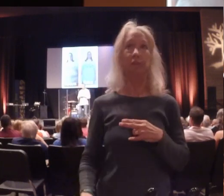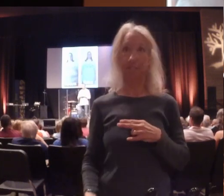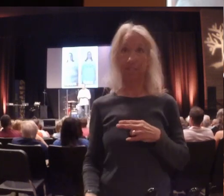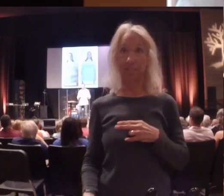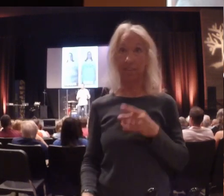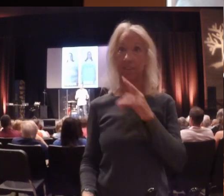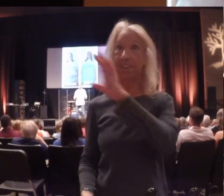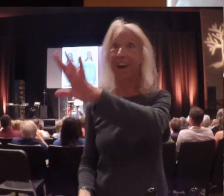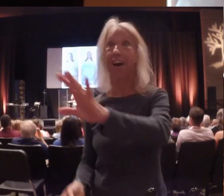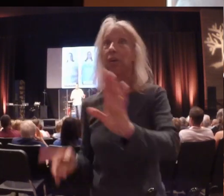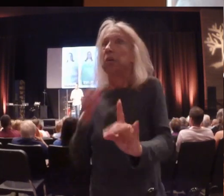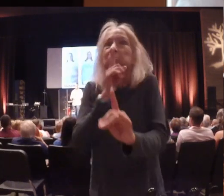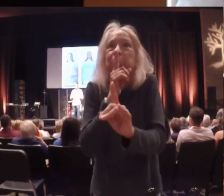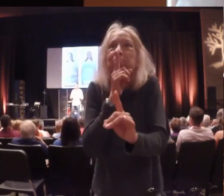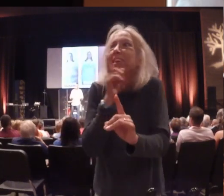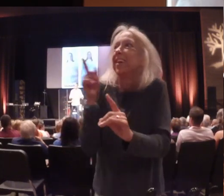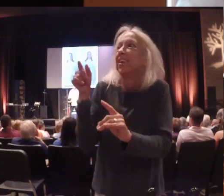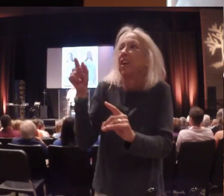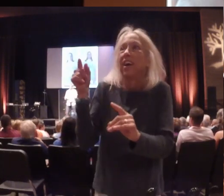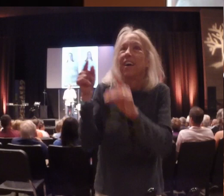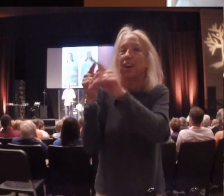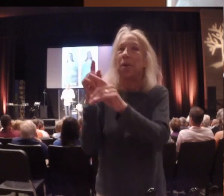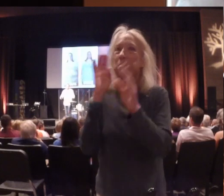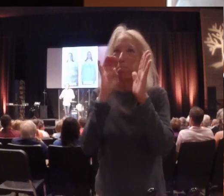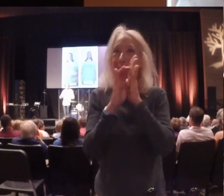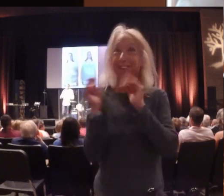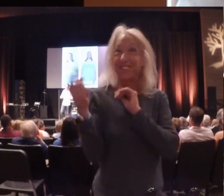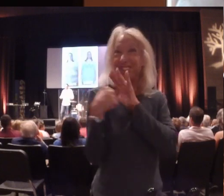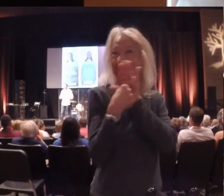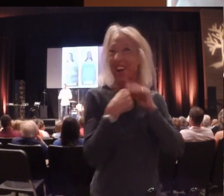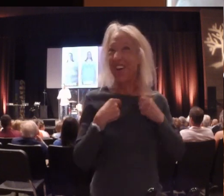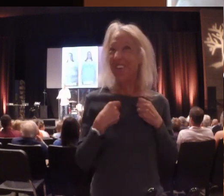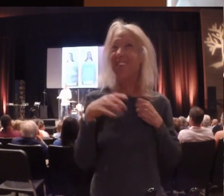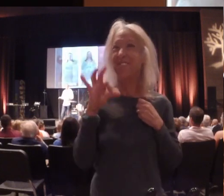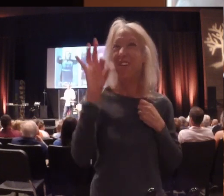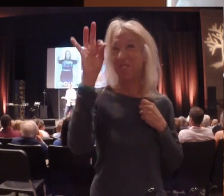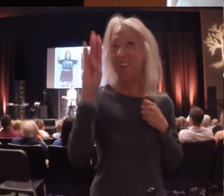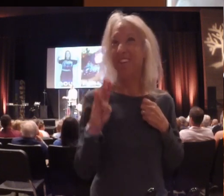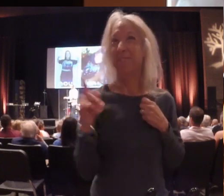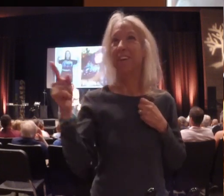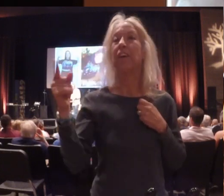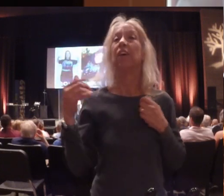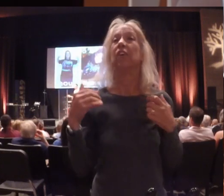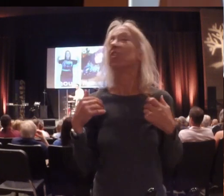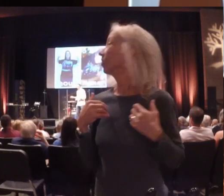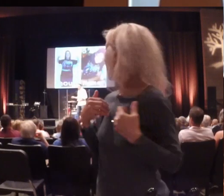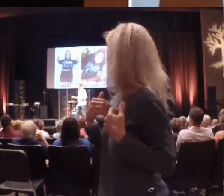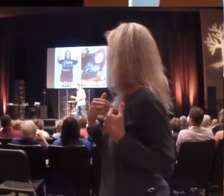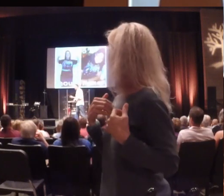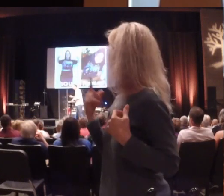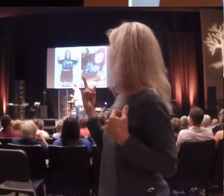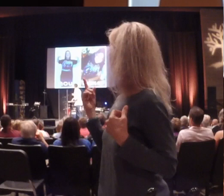Amazing story. Thank you, Karen, for letting me share this. And I didn't tell Karen's here, but I didn't tell you I was going to use this picture either. I found on Facebook. But she, in the 80s, she had a favorite band